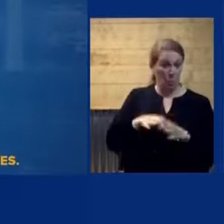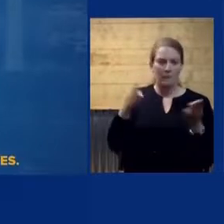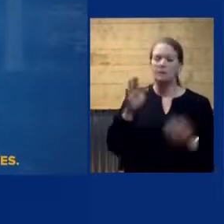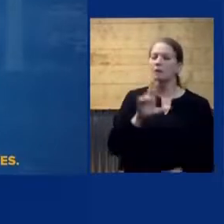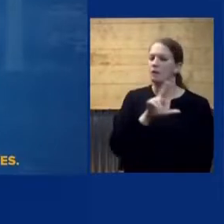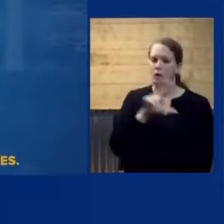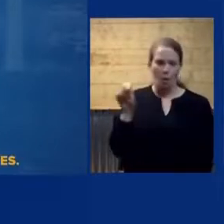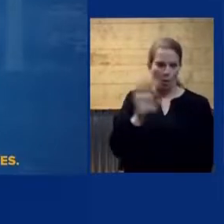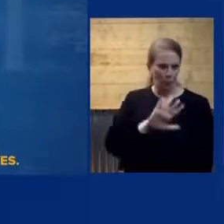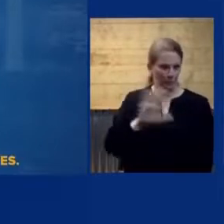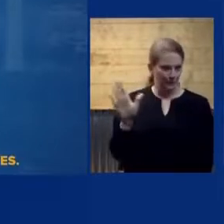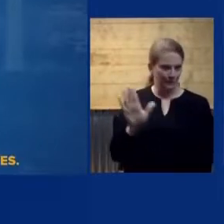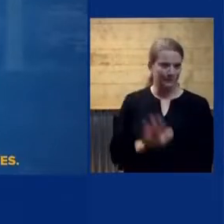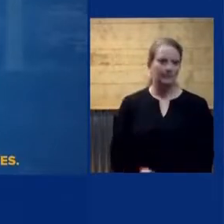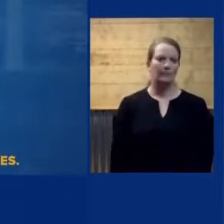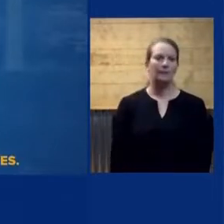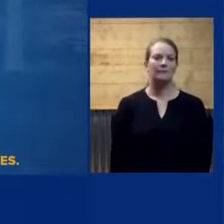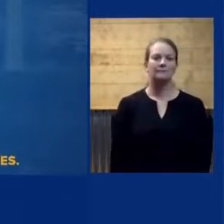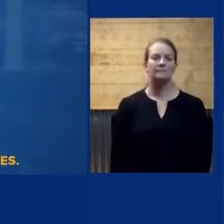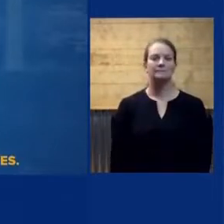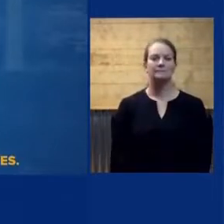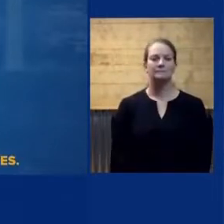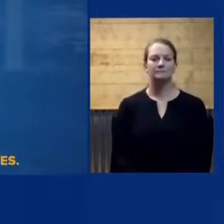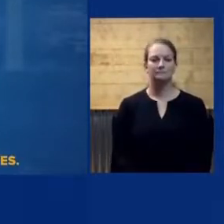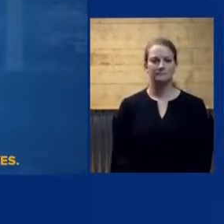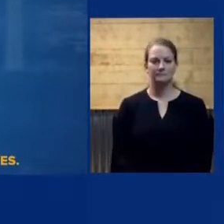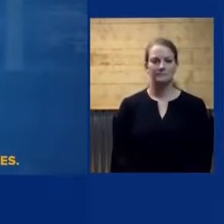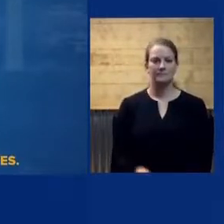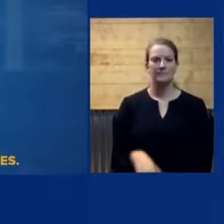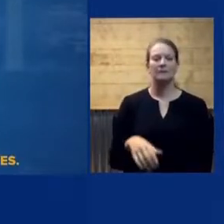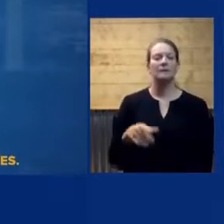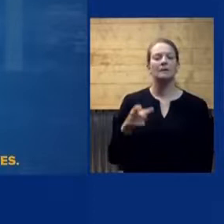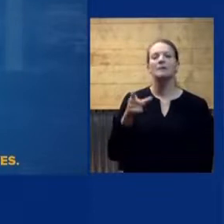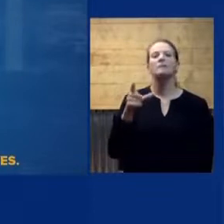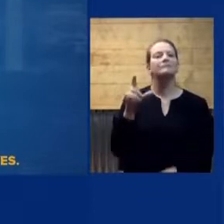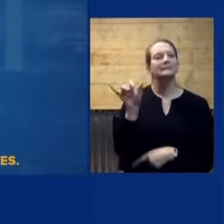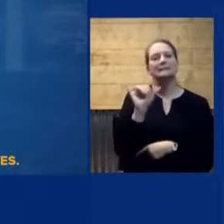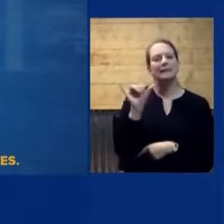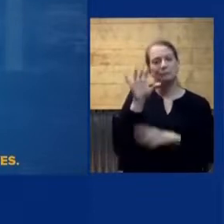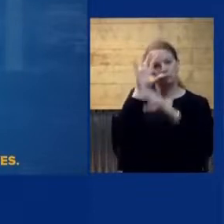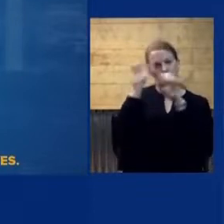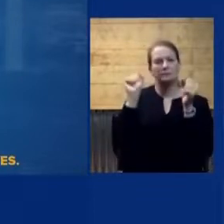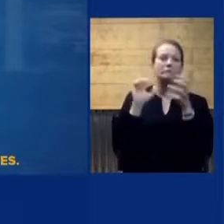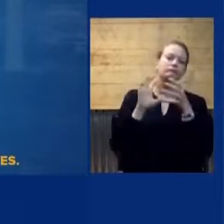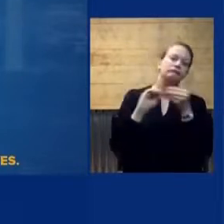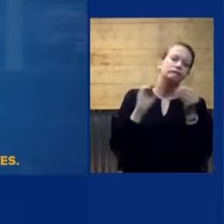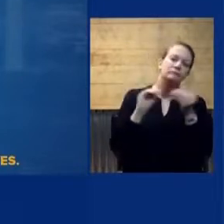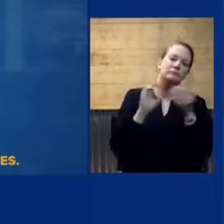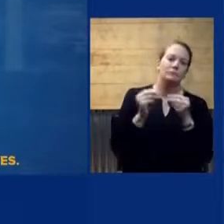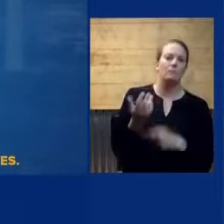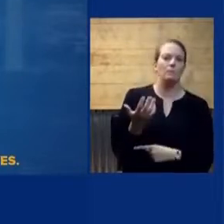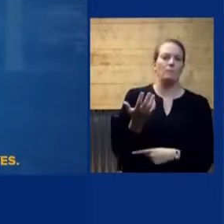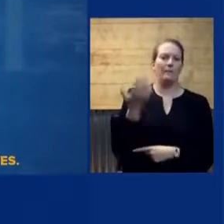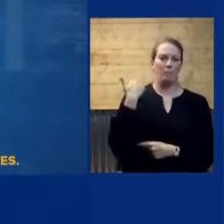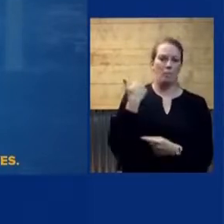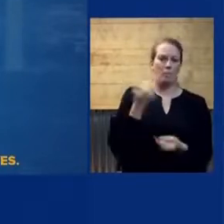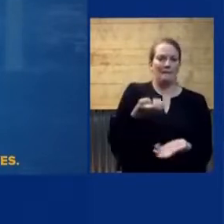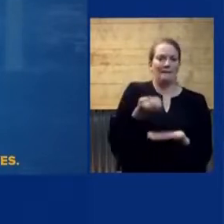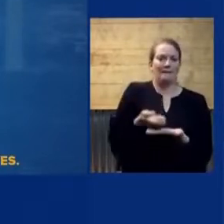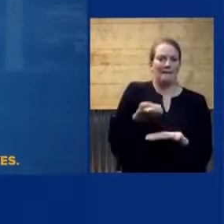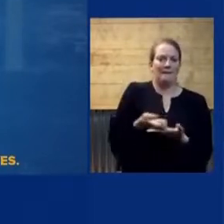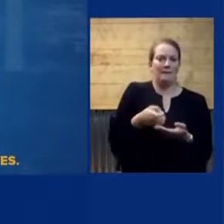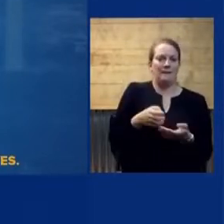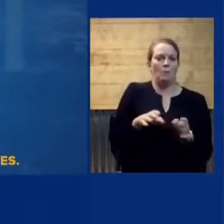is just a redux of what the president did on the economic reopening. If you remember, he didn't want